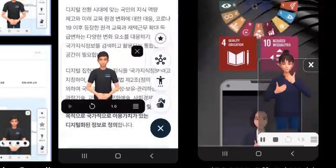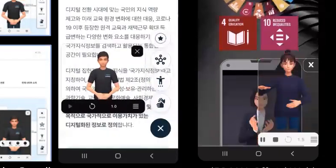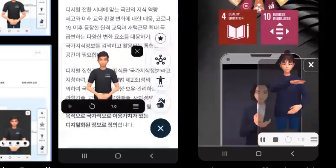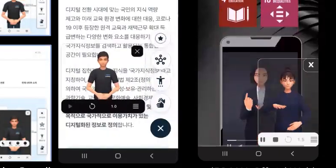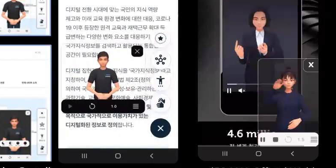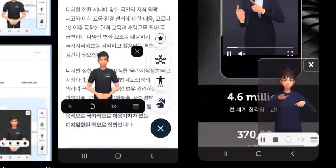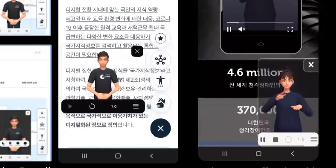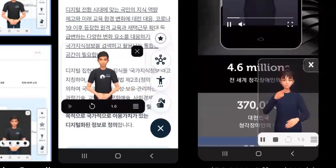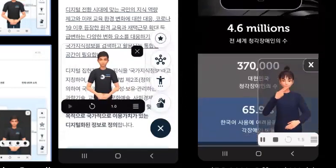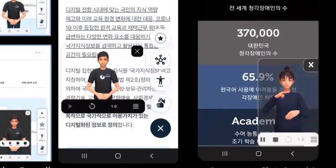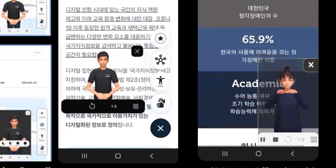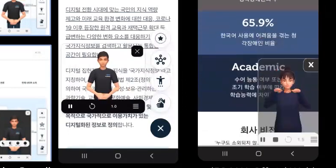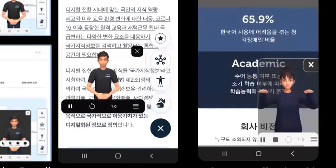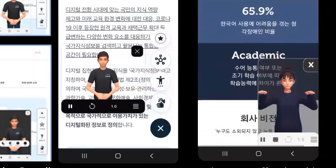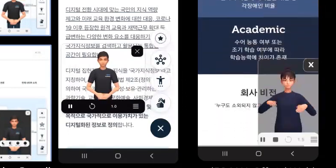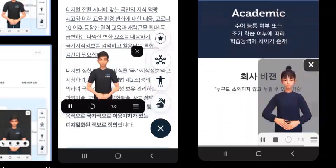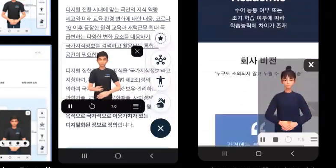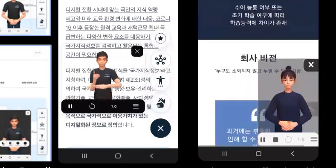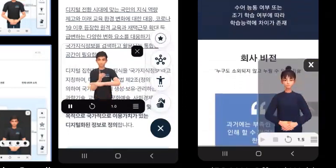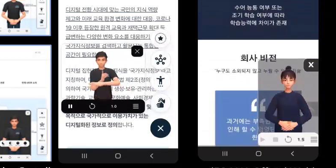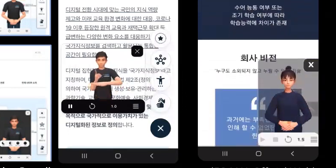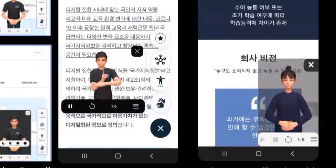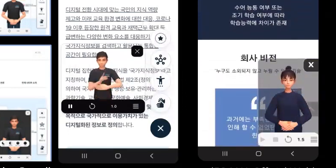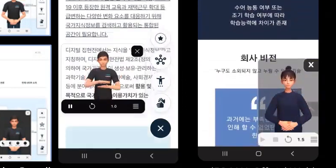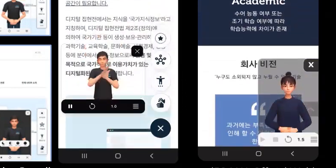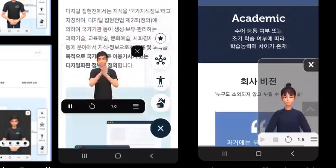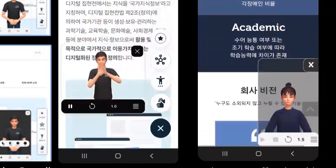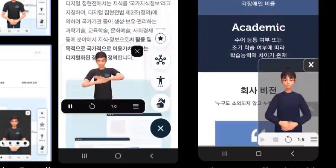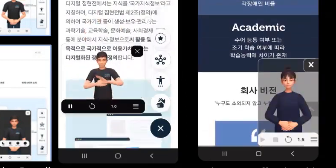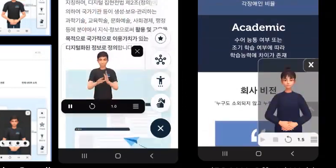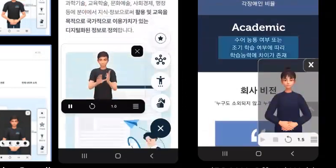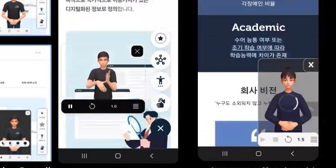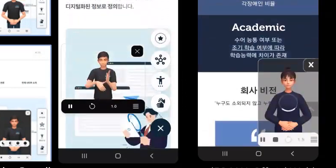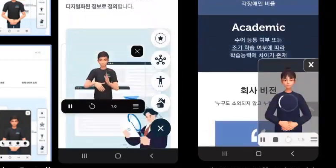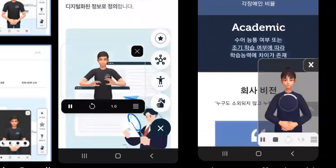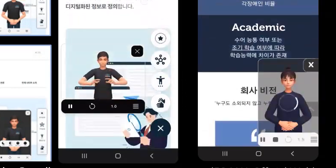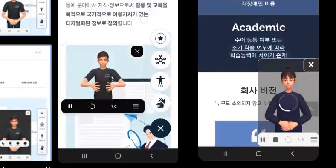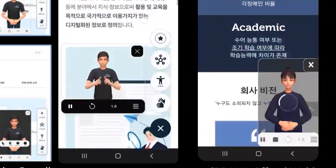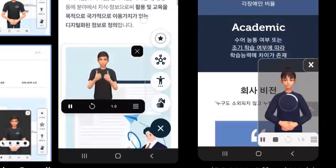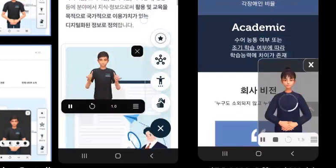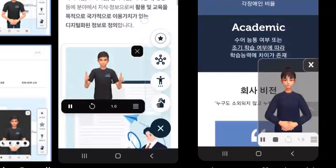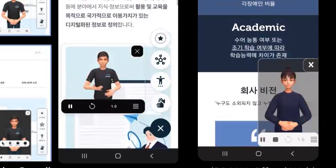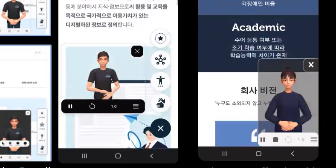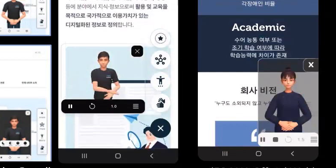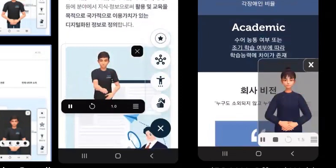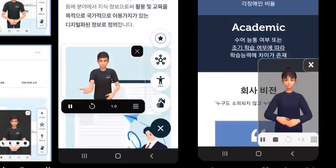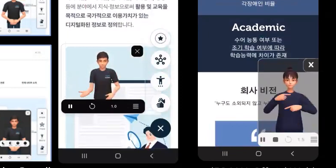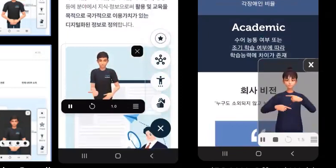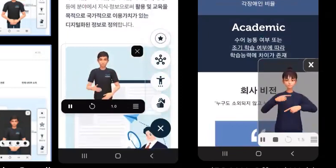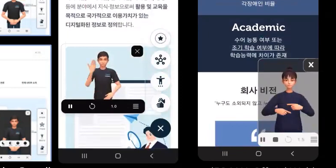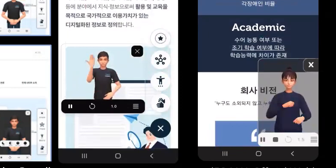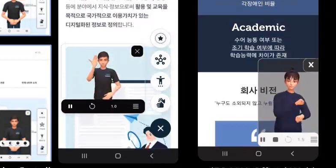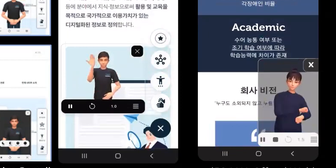of ICT. It is compliant to HTML5 standard, meeting